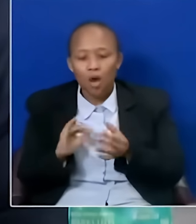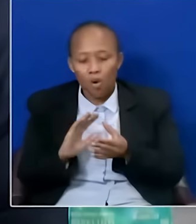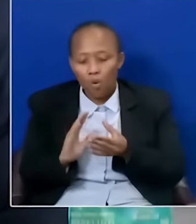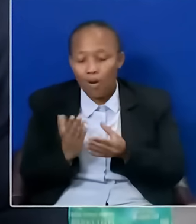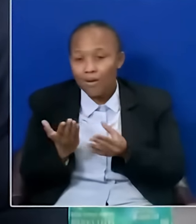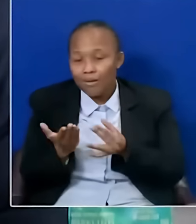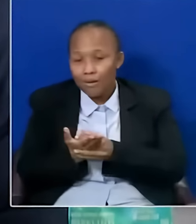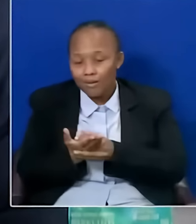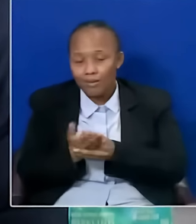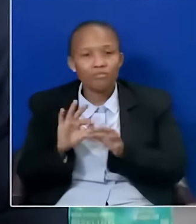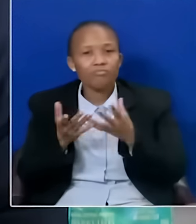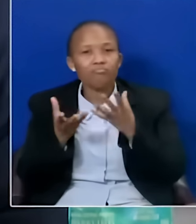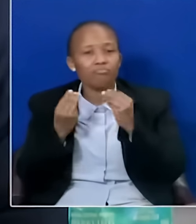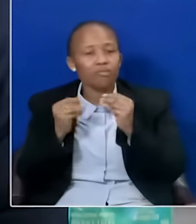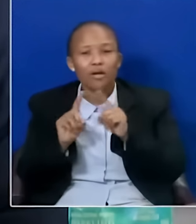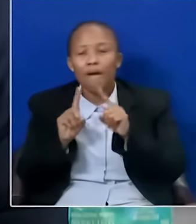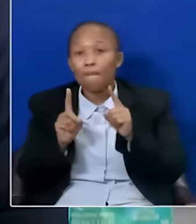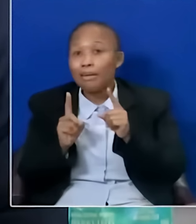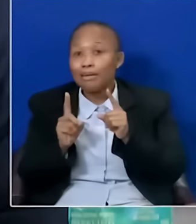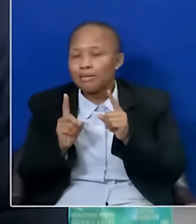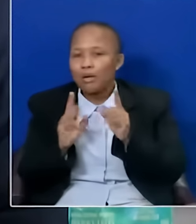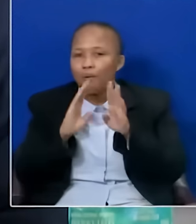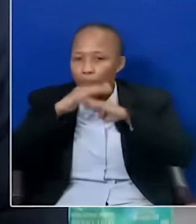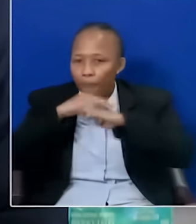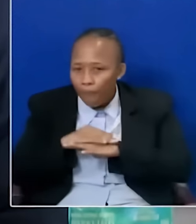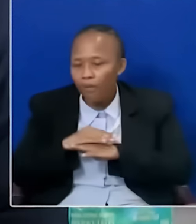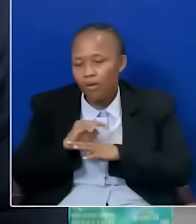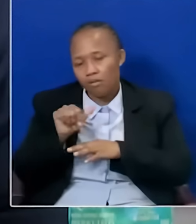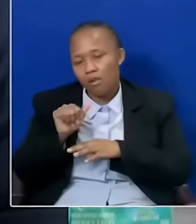generating a IBIS lab number.